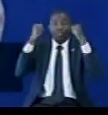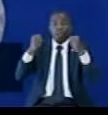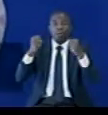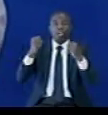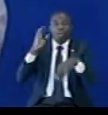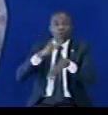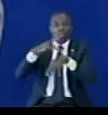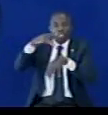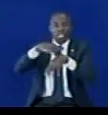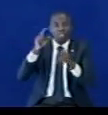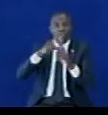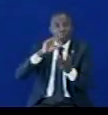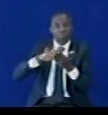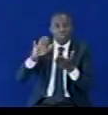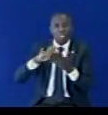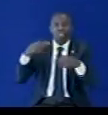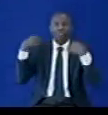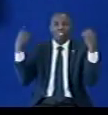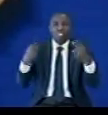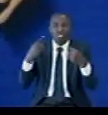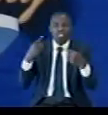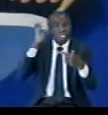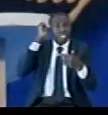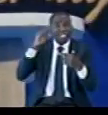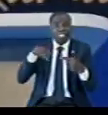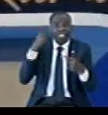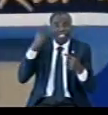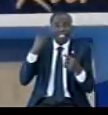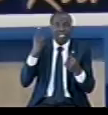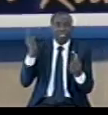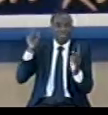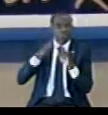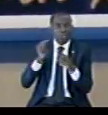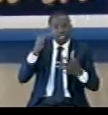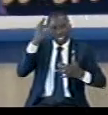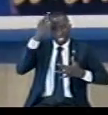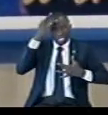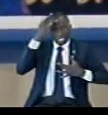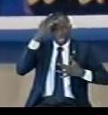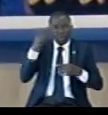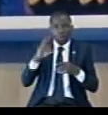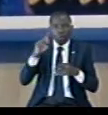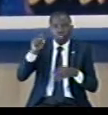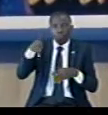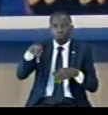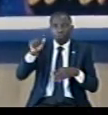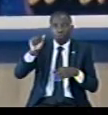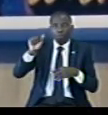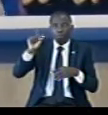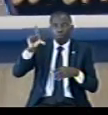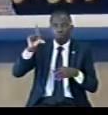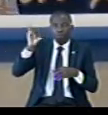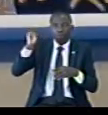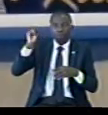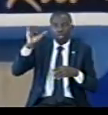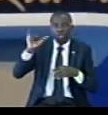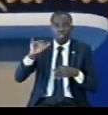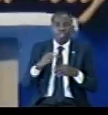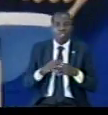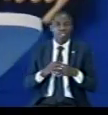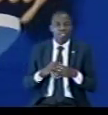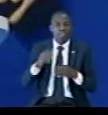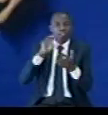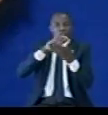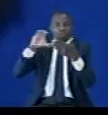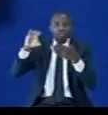on earth to forgive sins, he says to the sick of the palsy. In verse